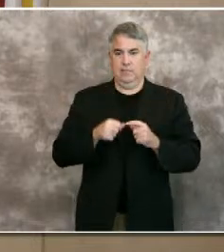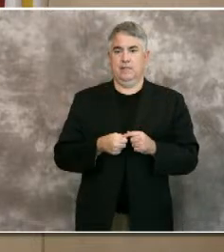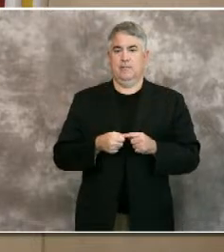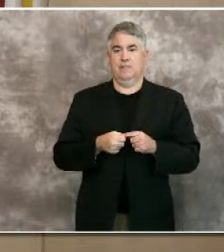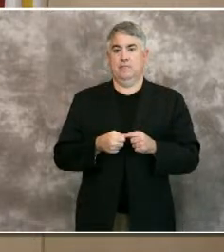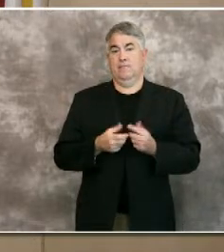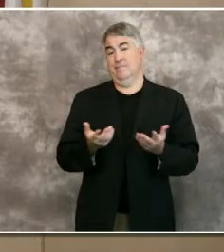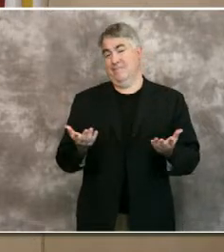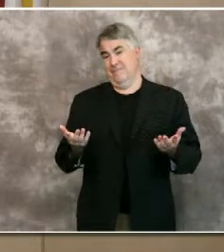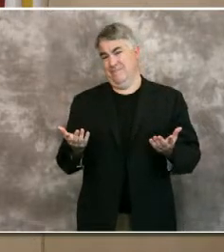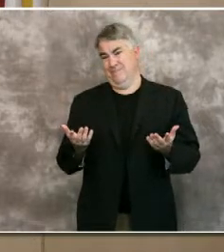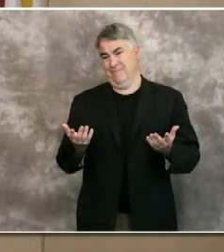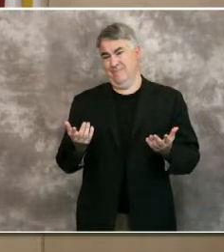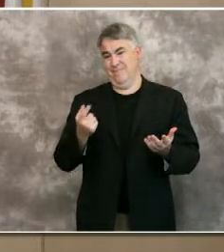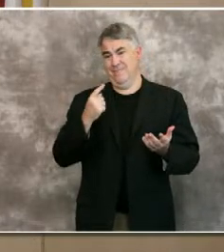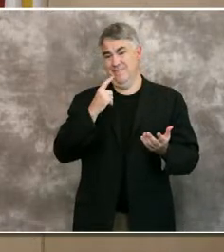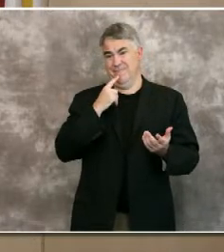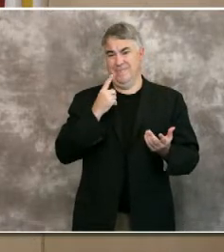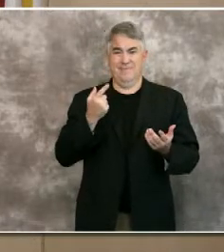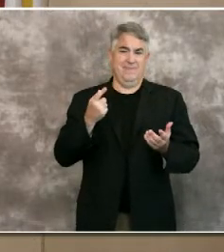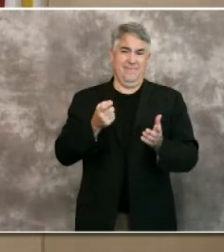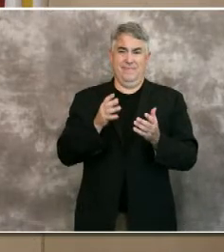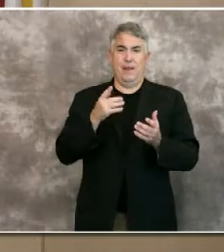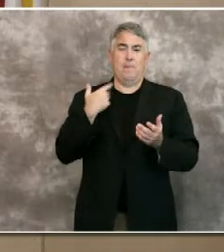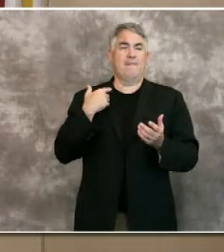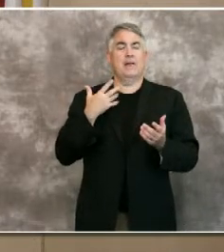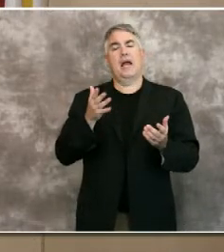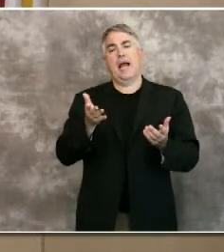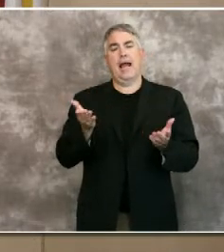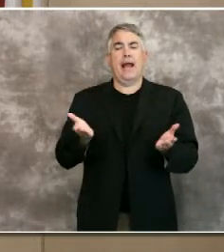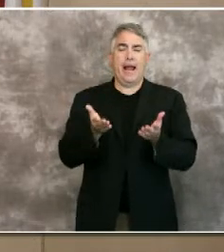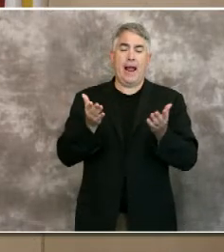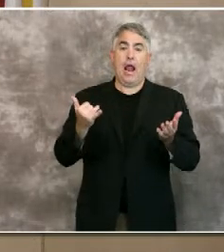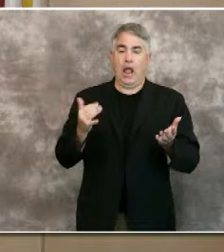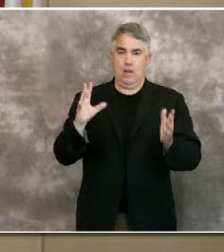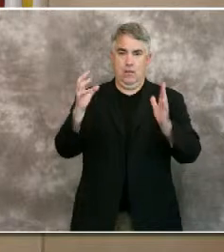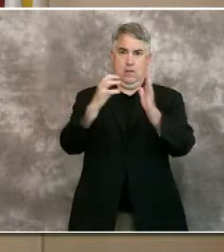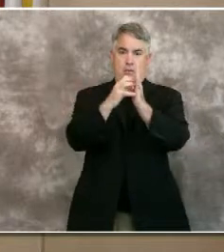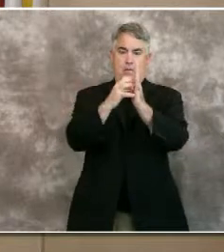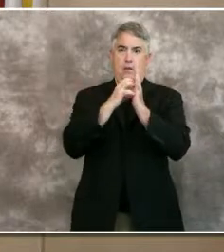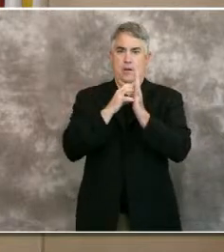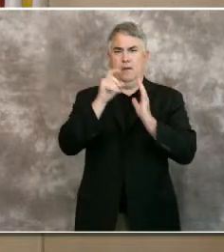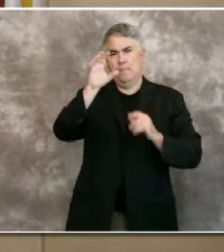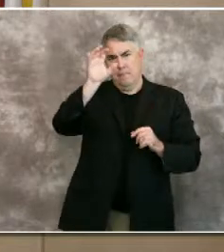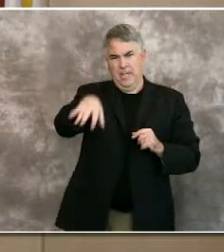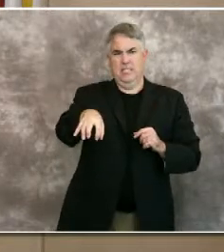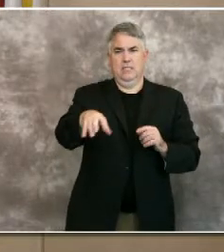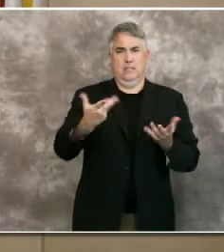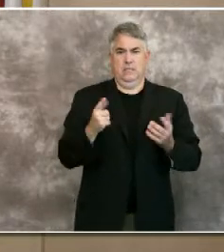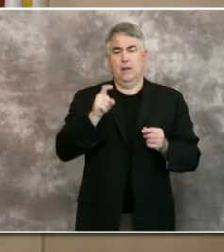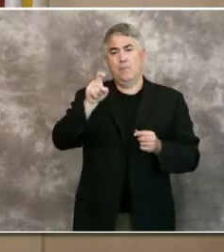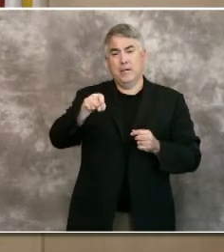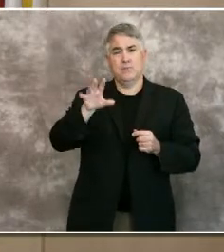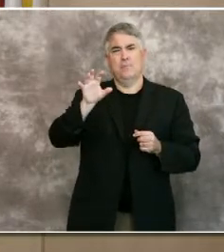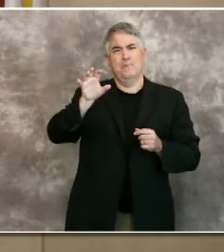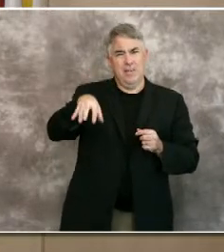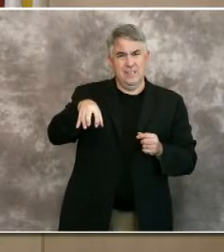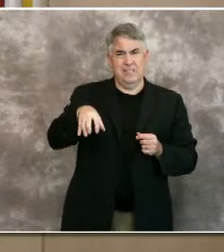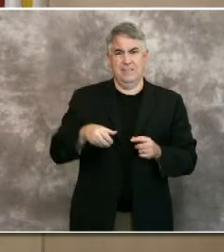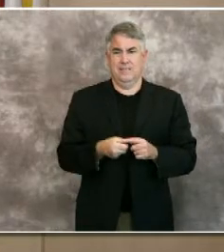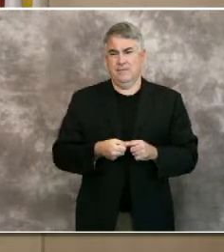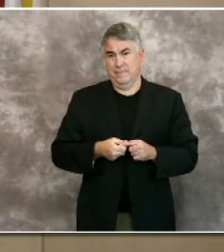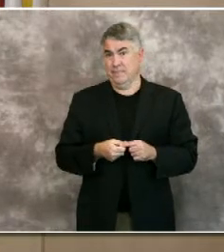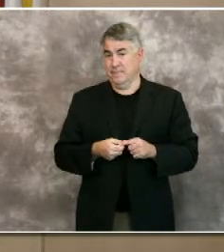state is now requiring face coverings for the locations that I provided just a few minutes